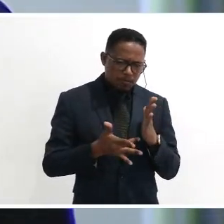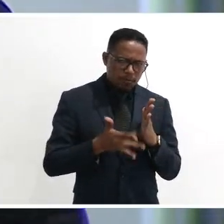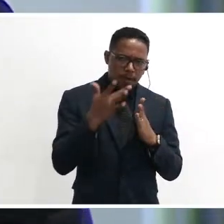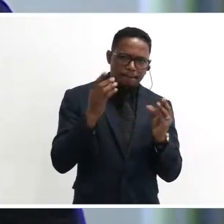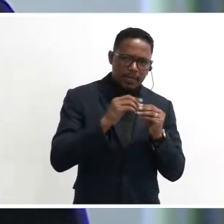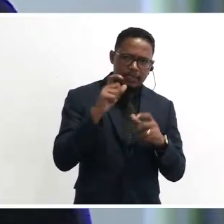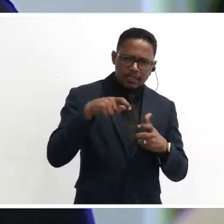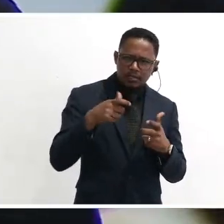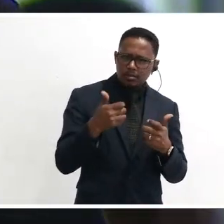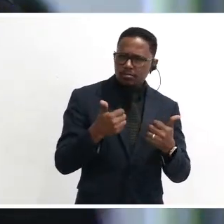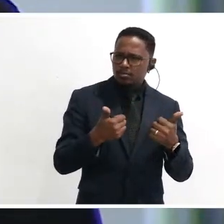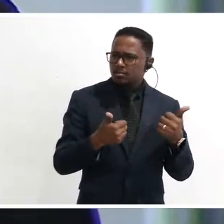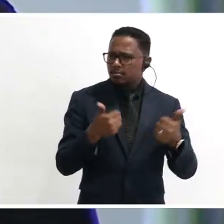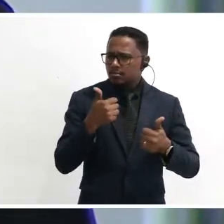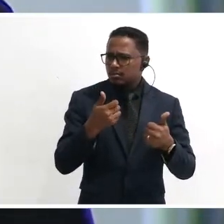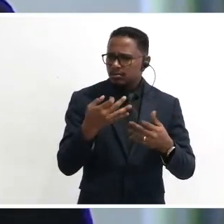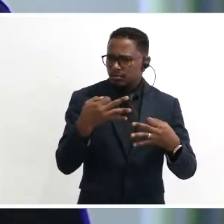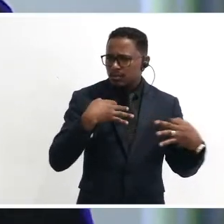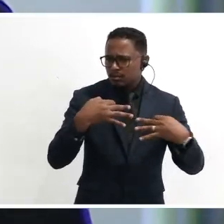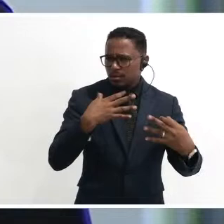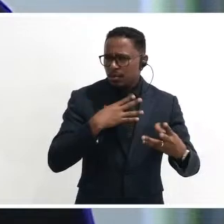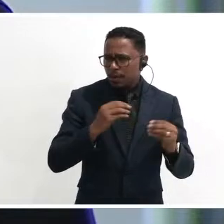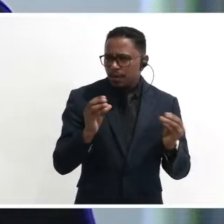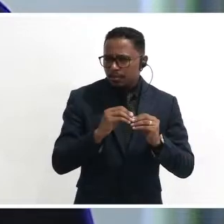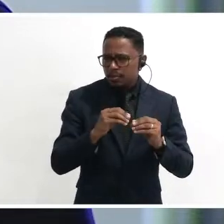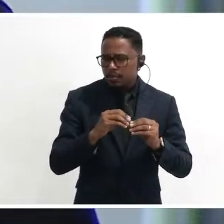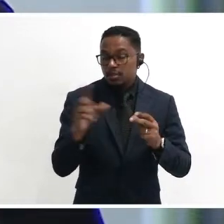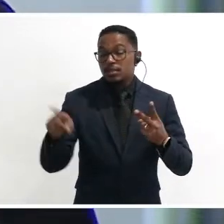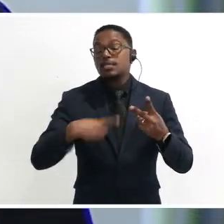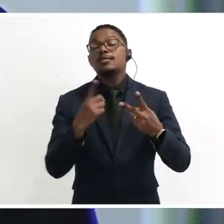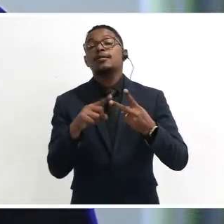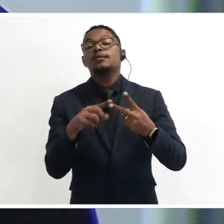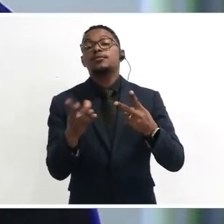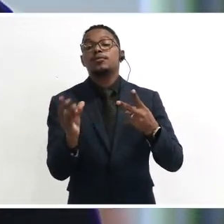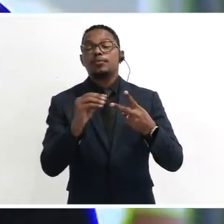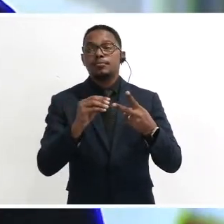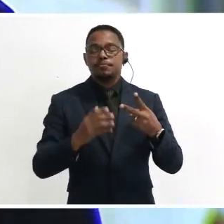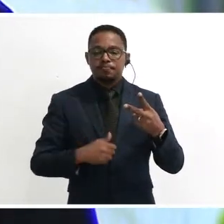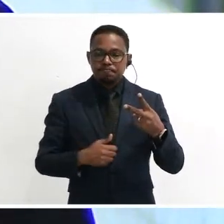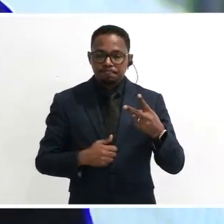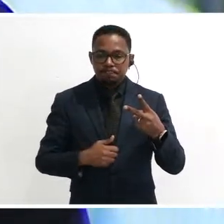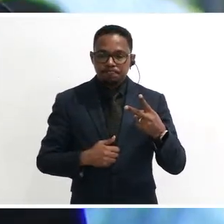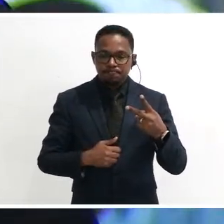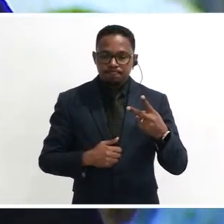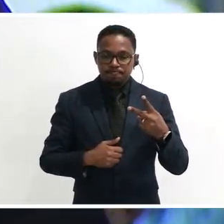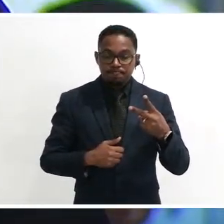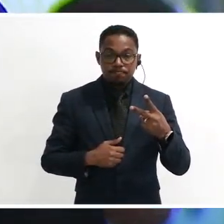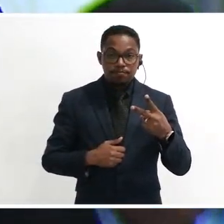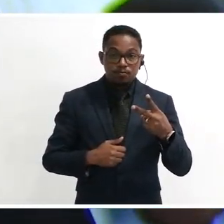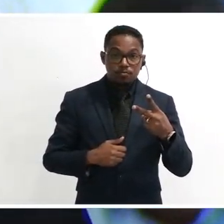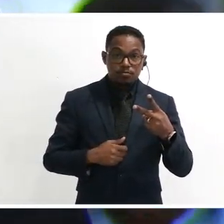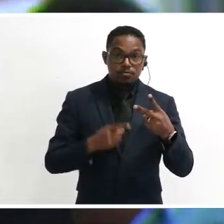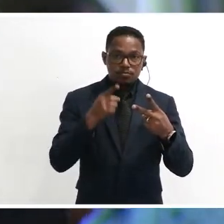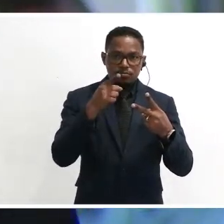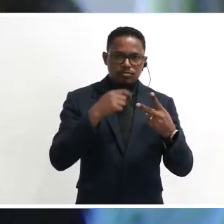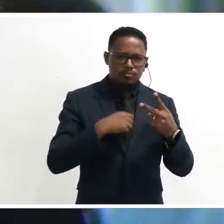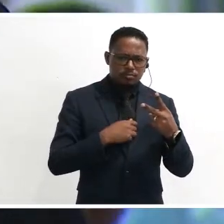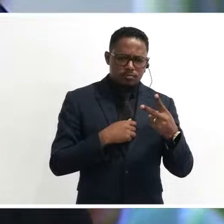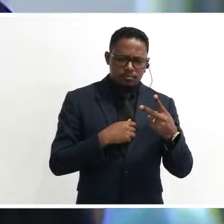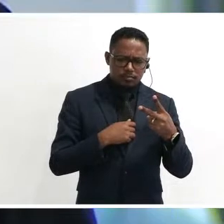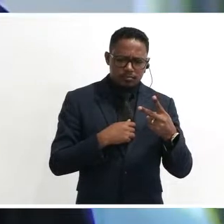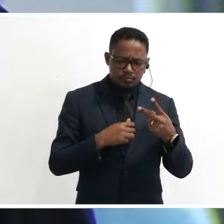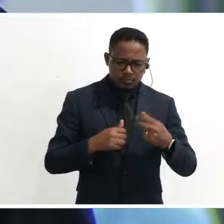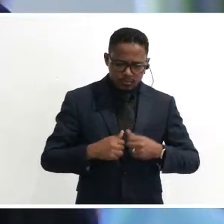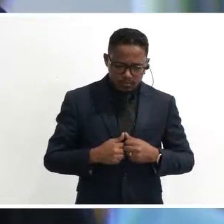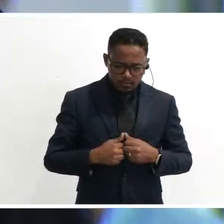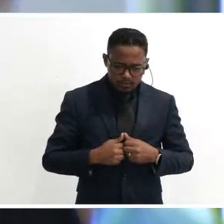more about that? And then the second question I want to also ask is, you mentioned how fabs tend to be highly automated. Do you see that as the